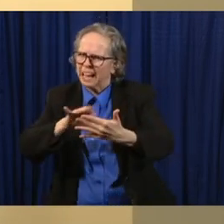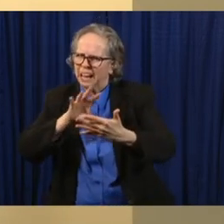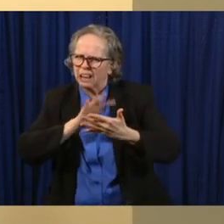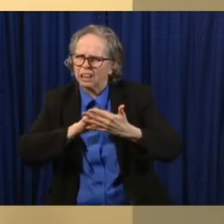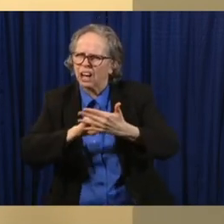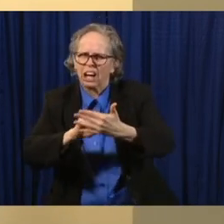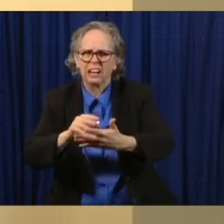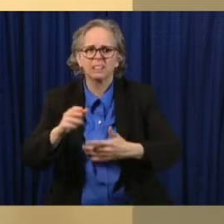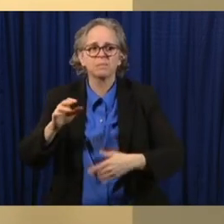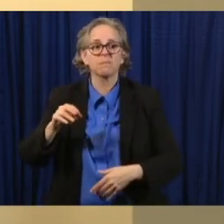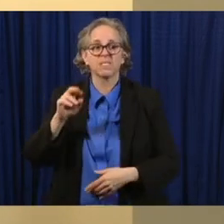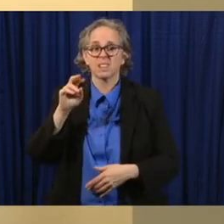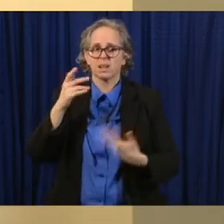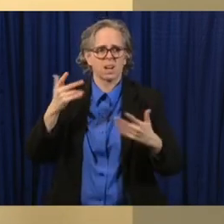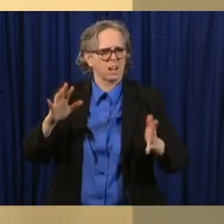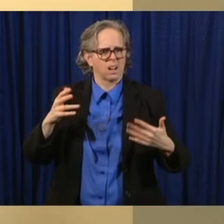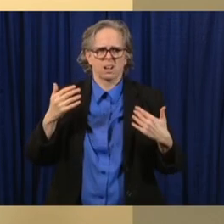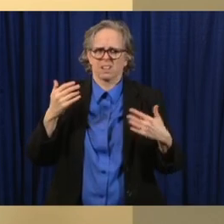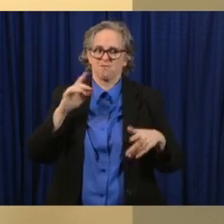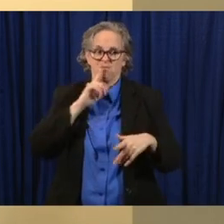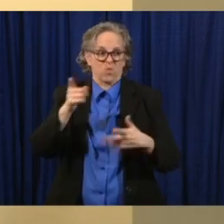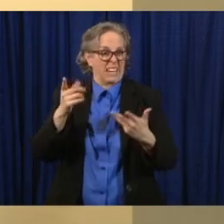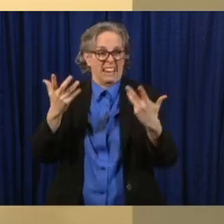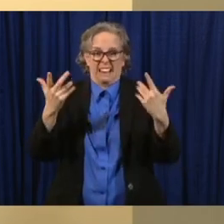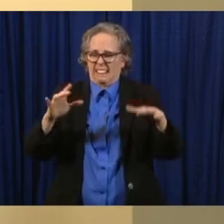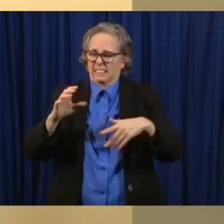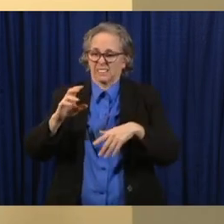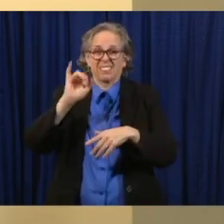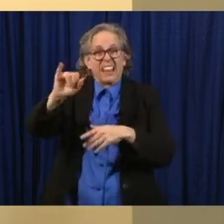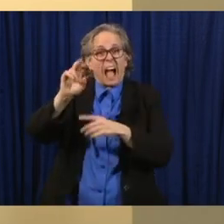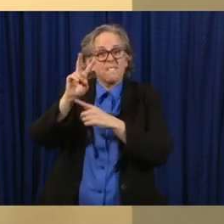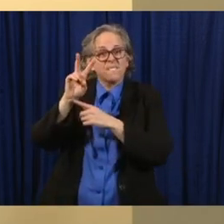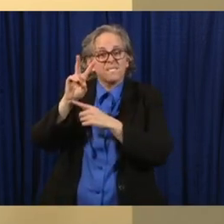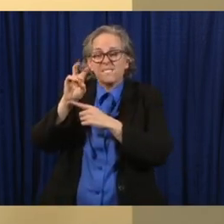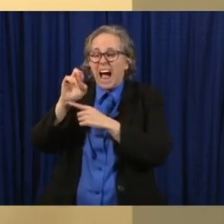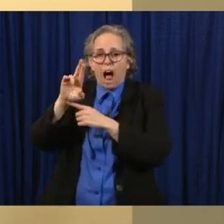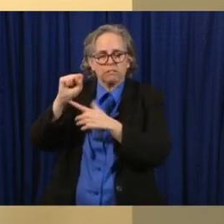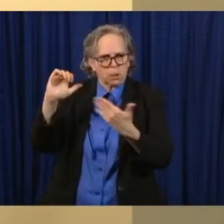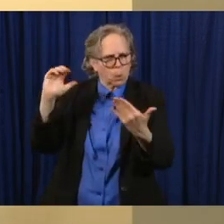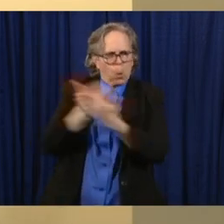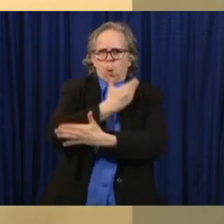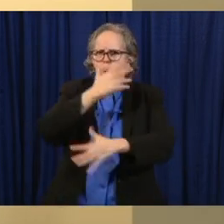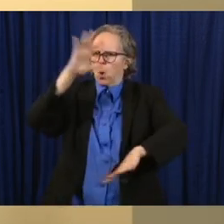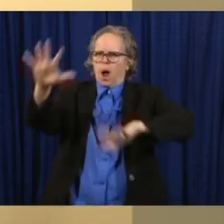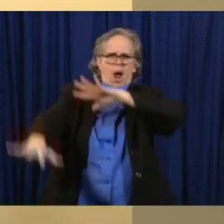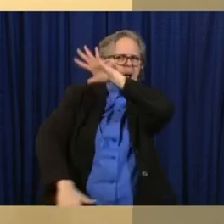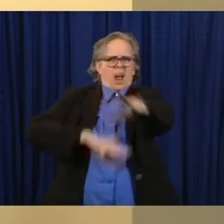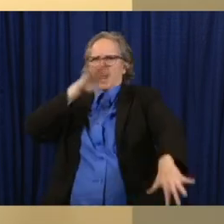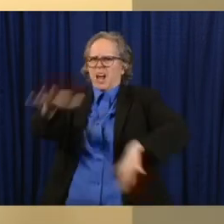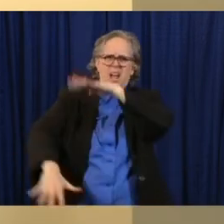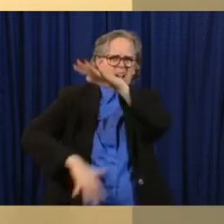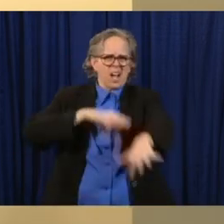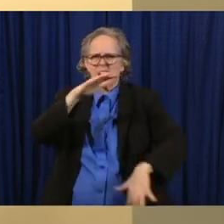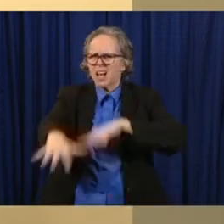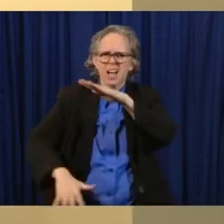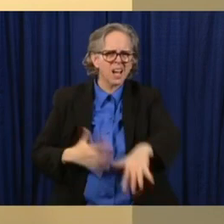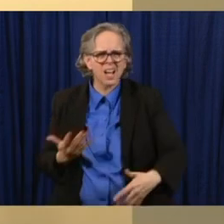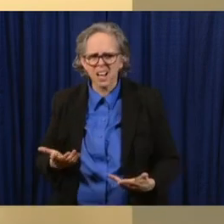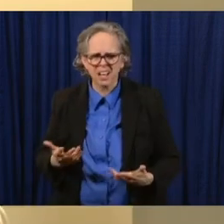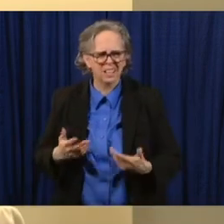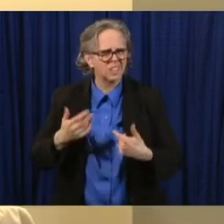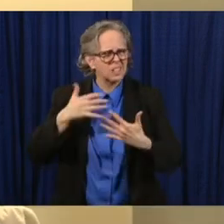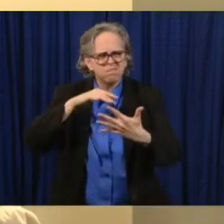don't be surprised as we learn day by day some things new. That hasn't gone away. This virus remains